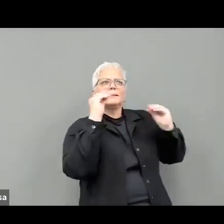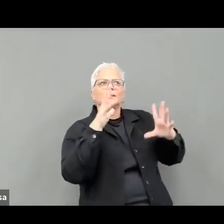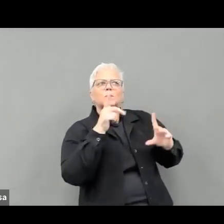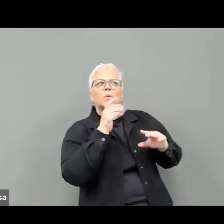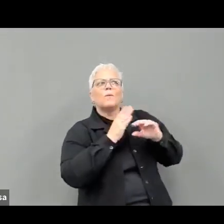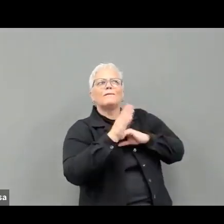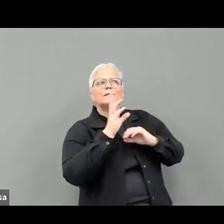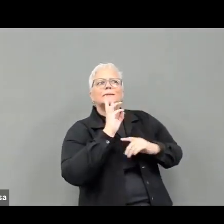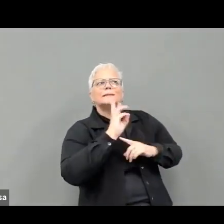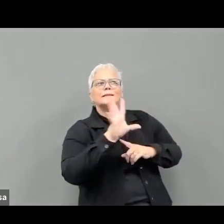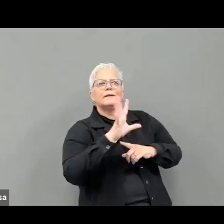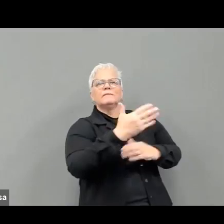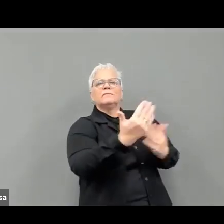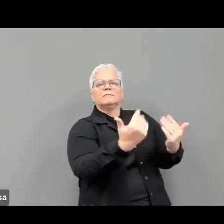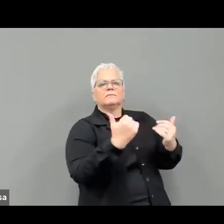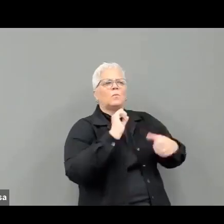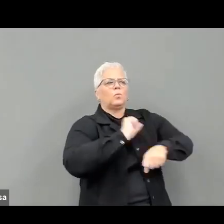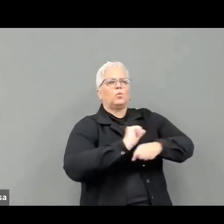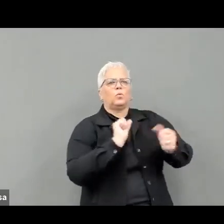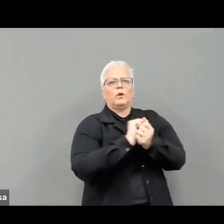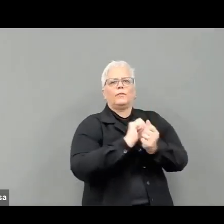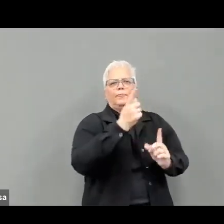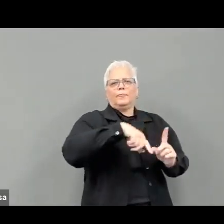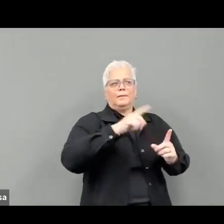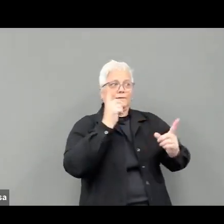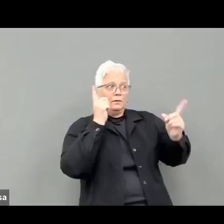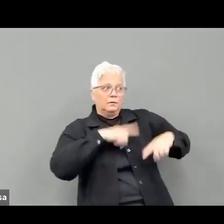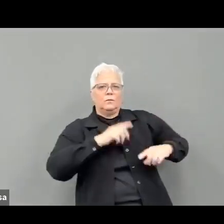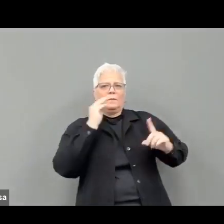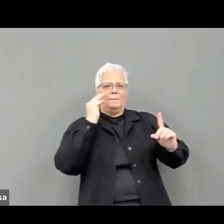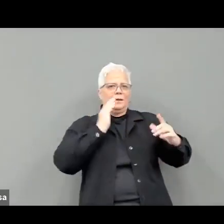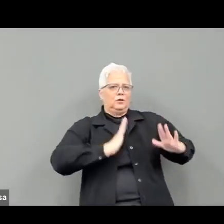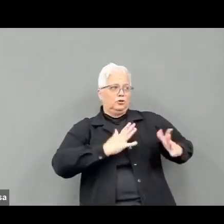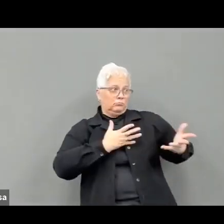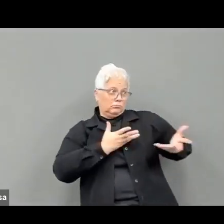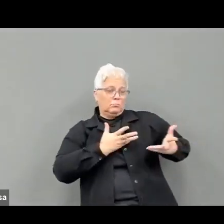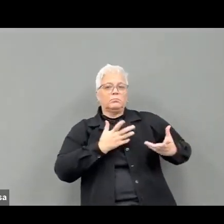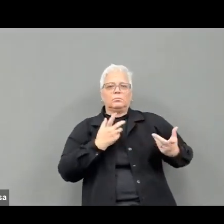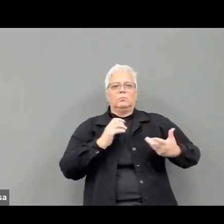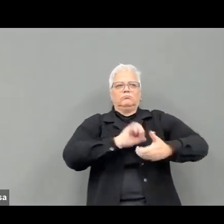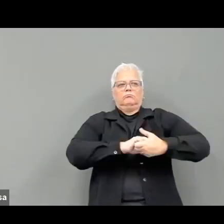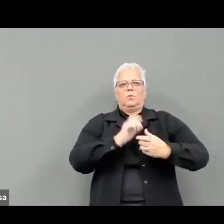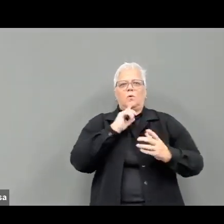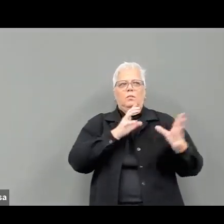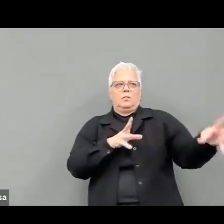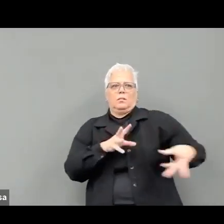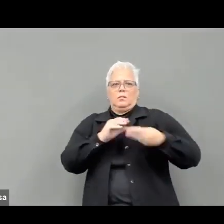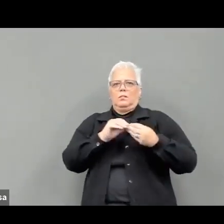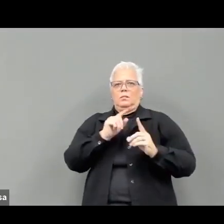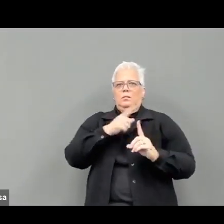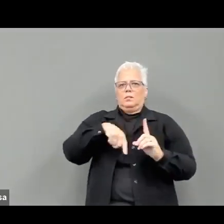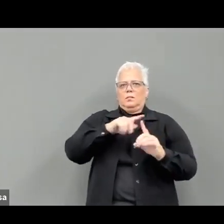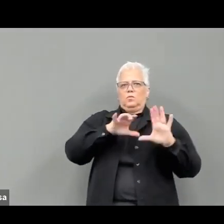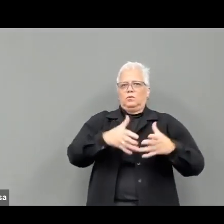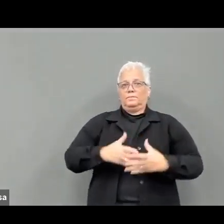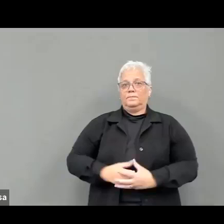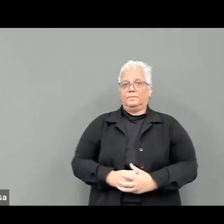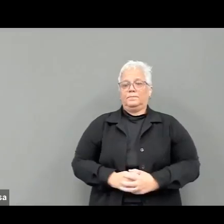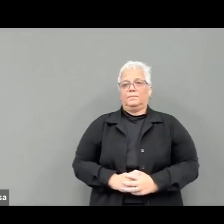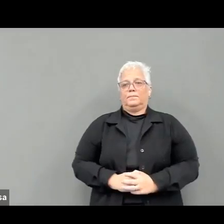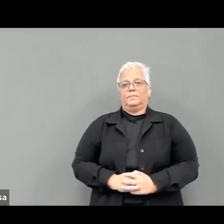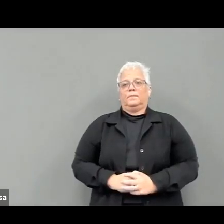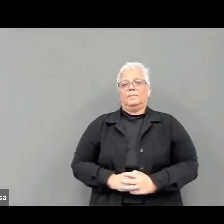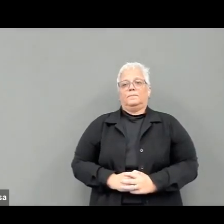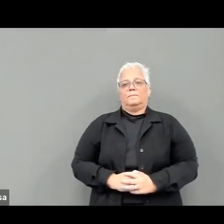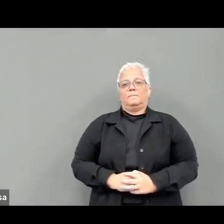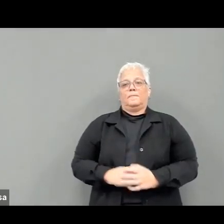I hope I have addressed, and I'm sorry again that I wasn't able to hear Dr. Dart's comments, but I'm going to go